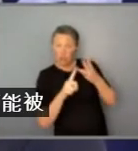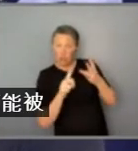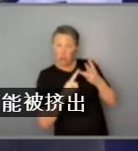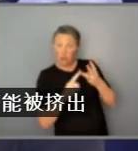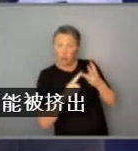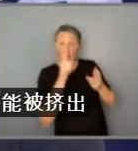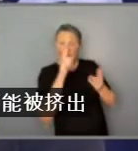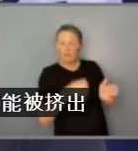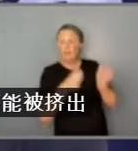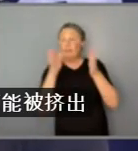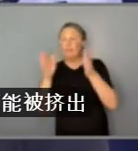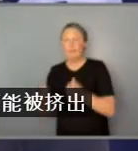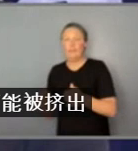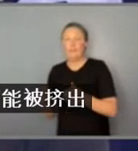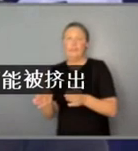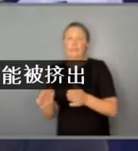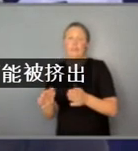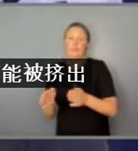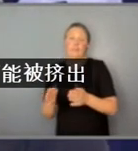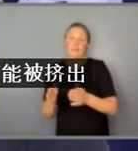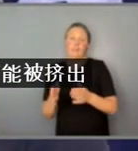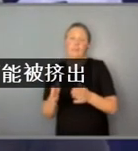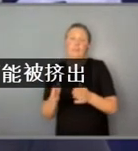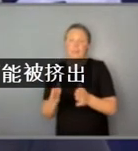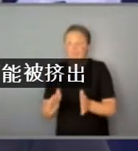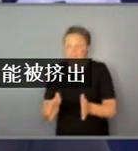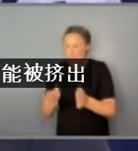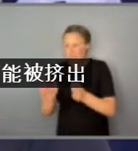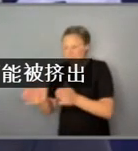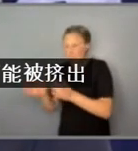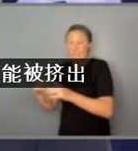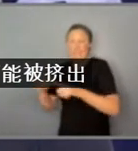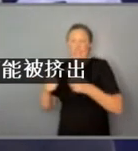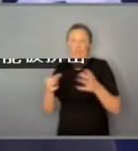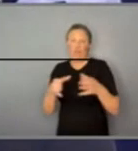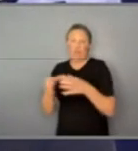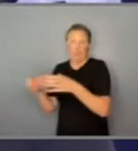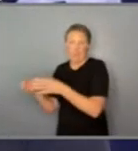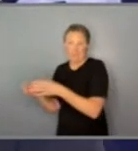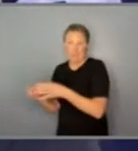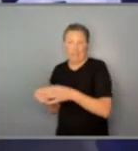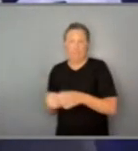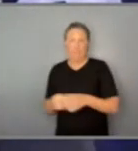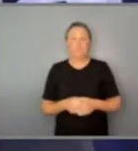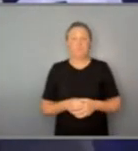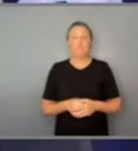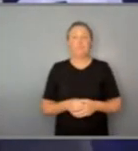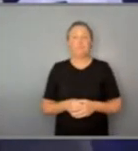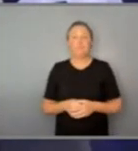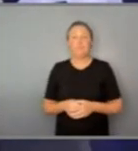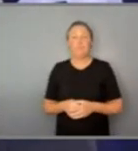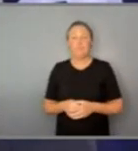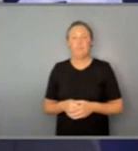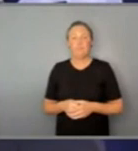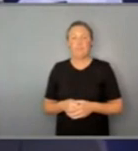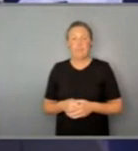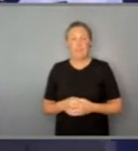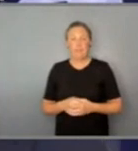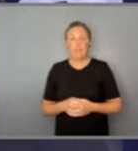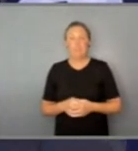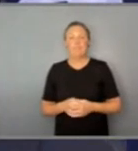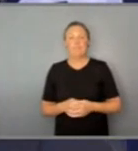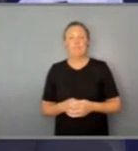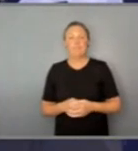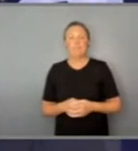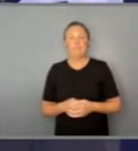crowded out. Even at the world record levels that we had, that would still be occurring. You can't vaccinate